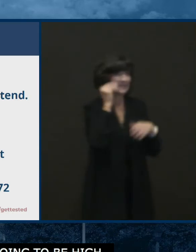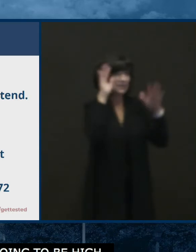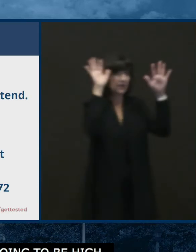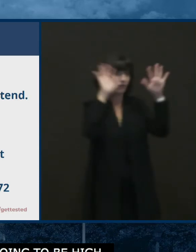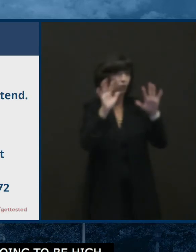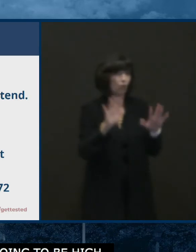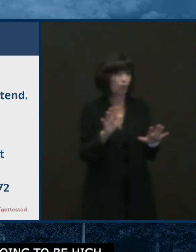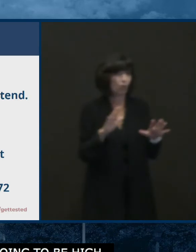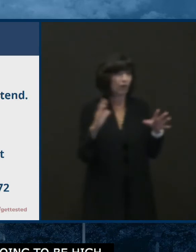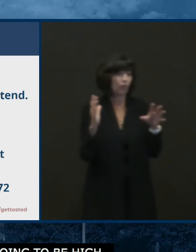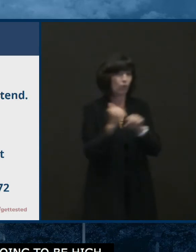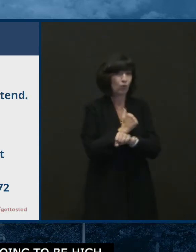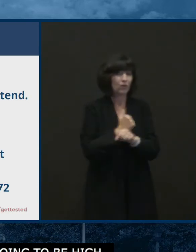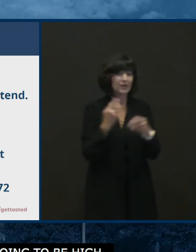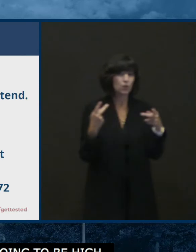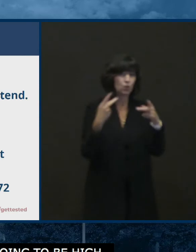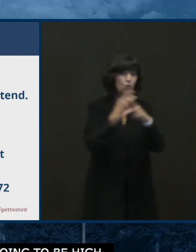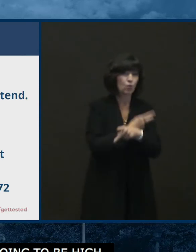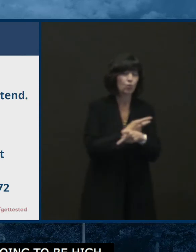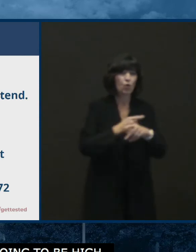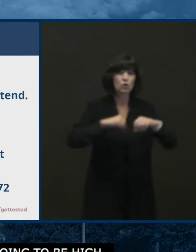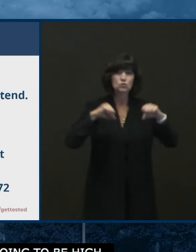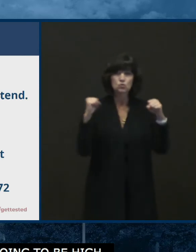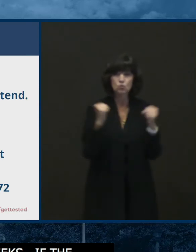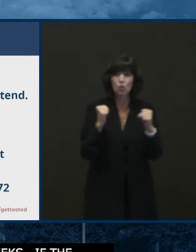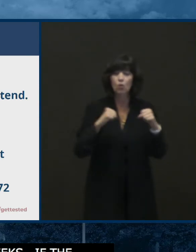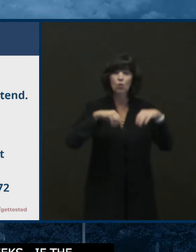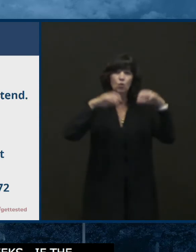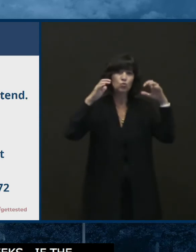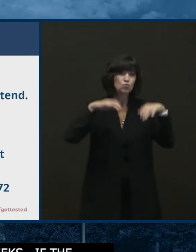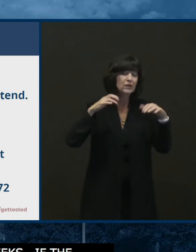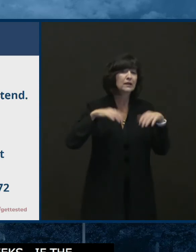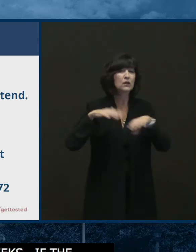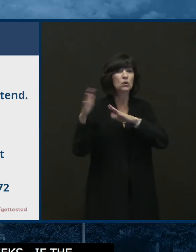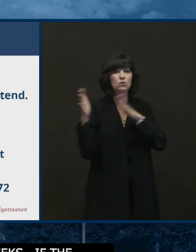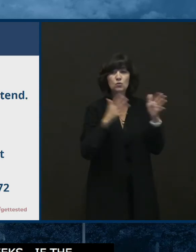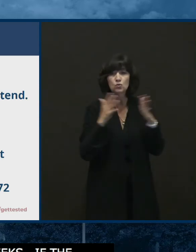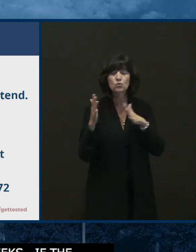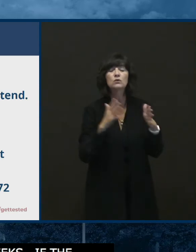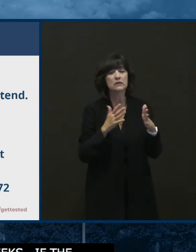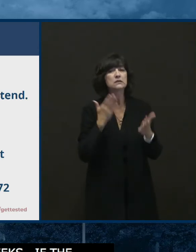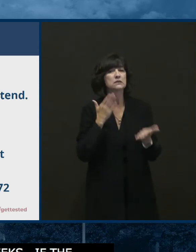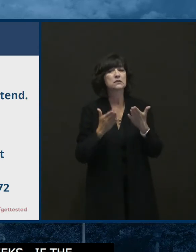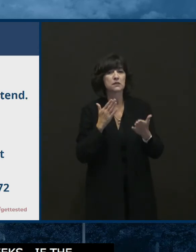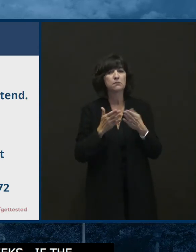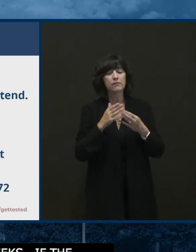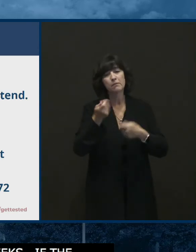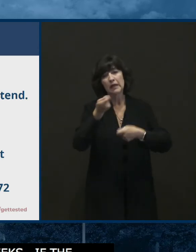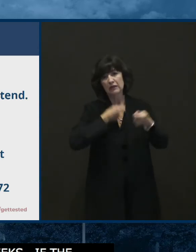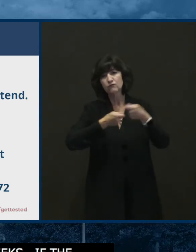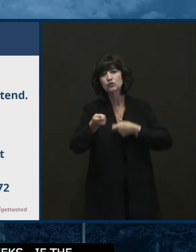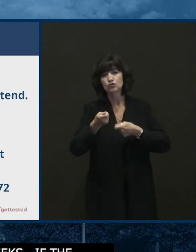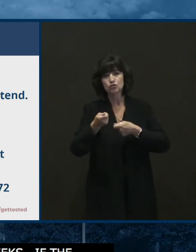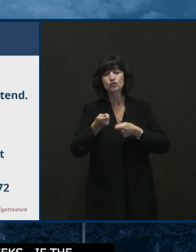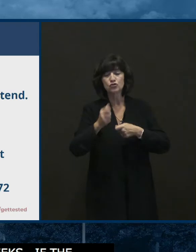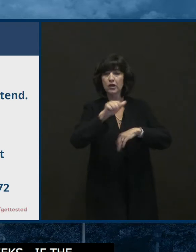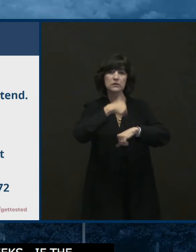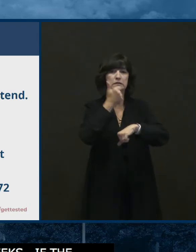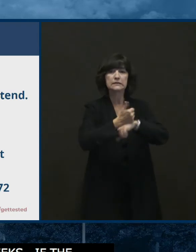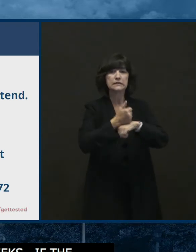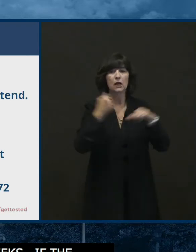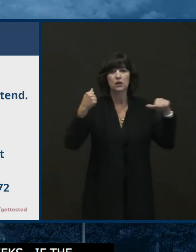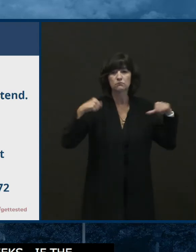worse, we are going to attempt to do them indoors in either a gymnasium or an auditorium, depending on our location.